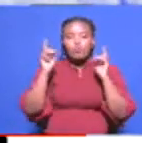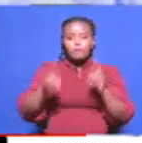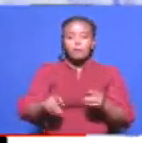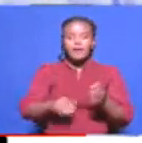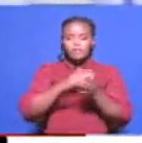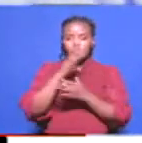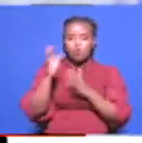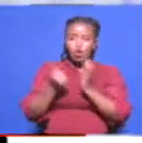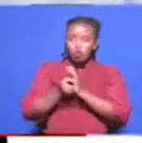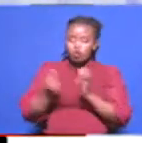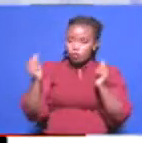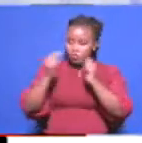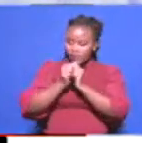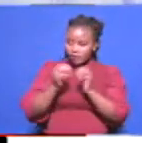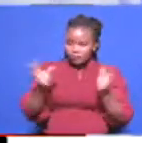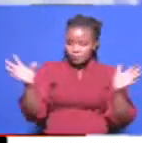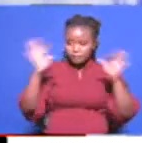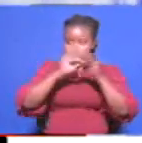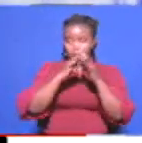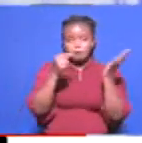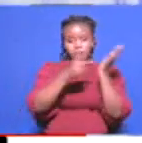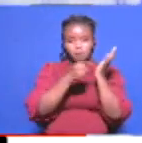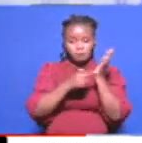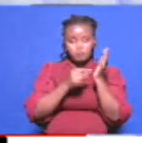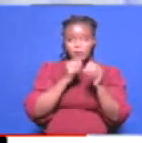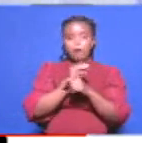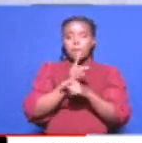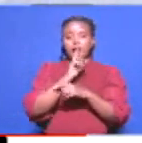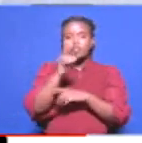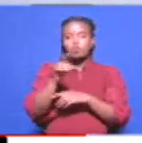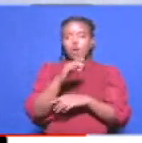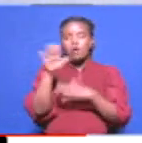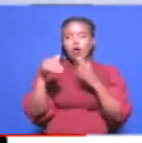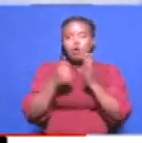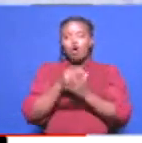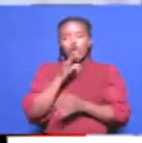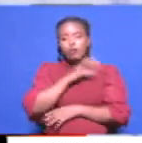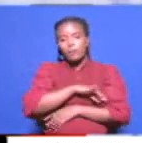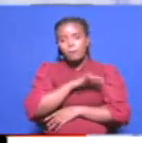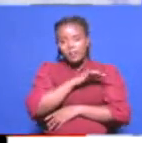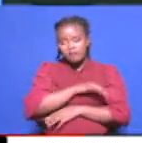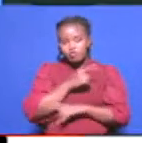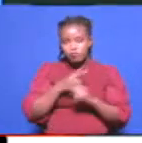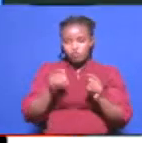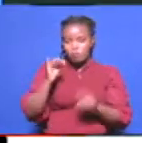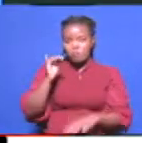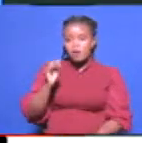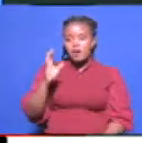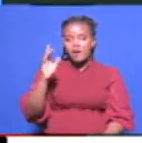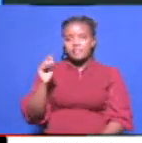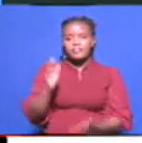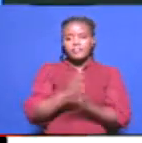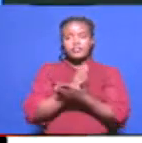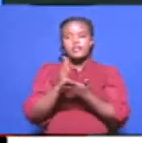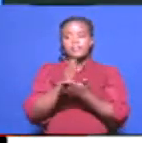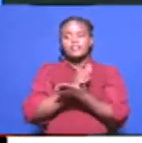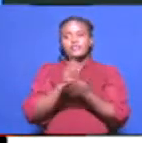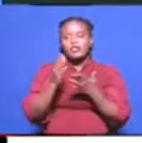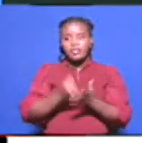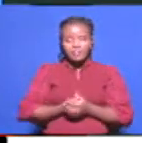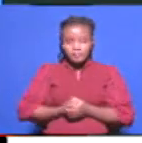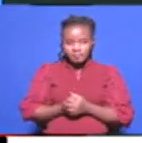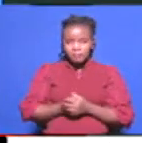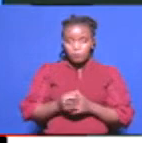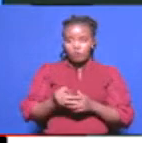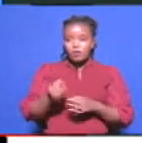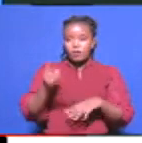divide and ensure that everyone benefits from the innovation of ICT sector. Speaking at the 11th